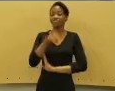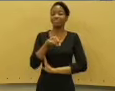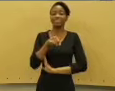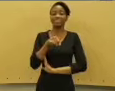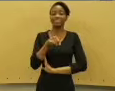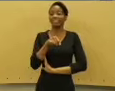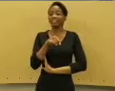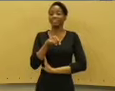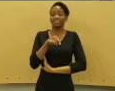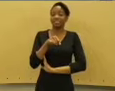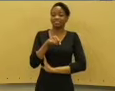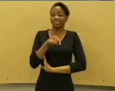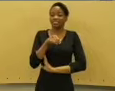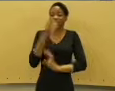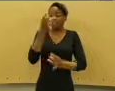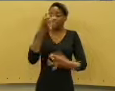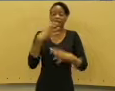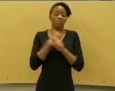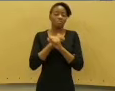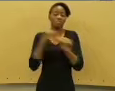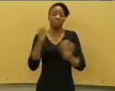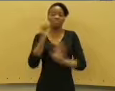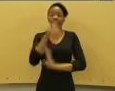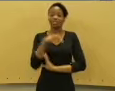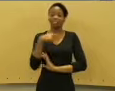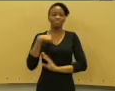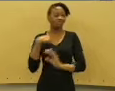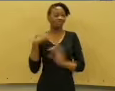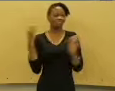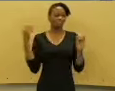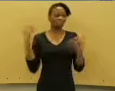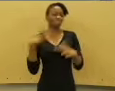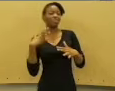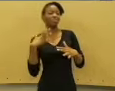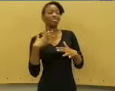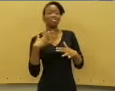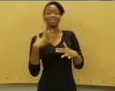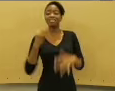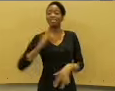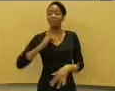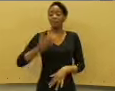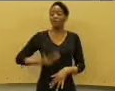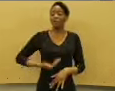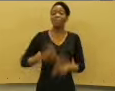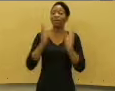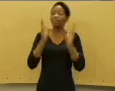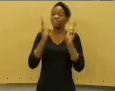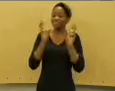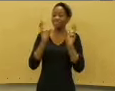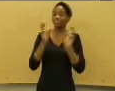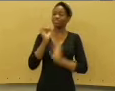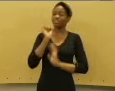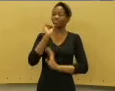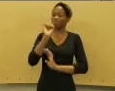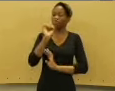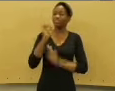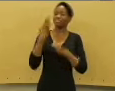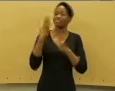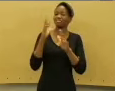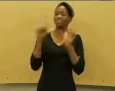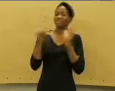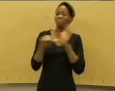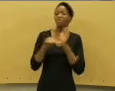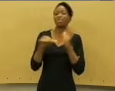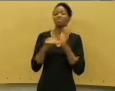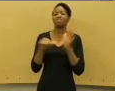not surprising. So women's health matters when it comes to urology are not